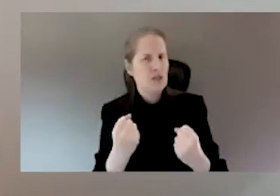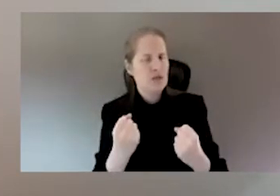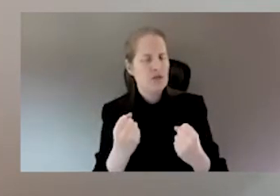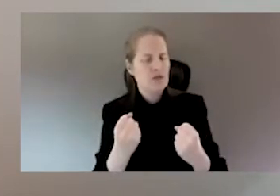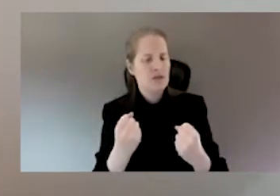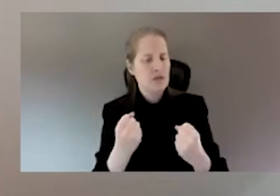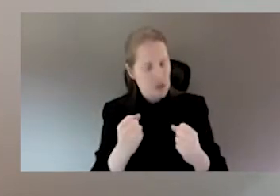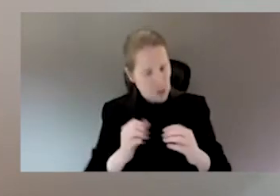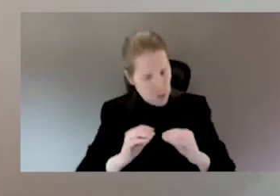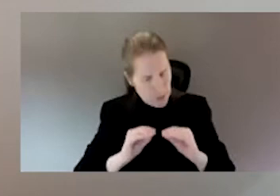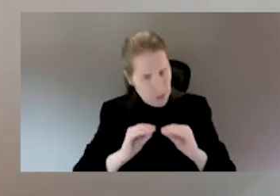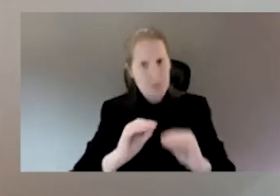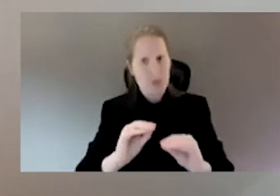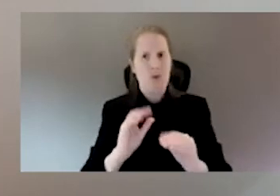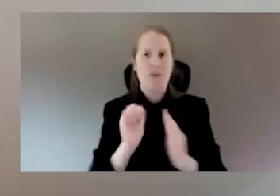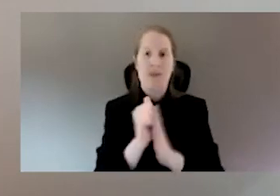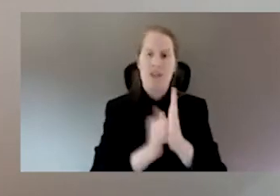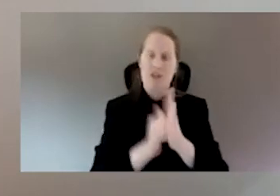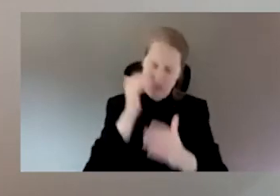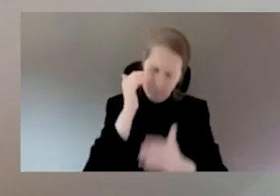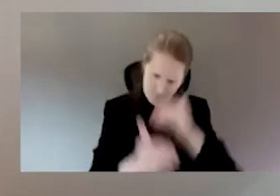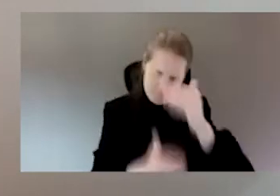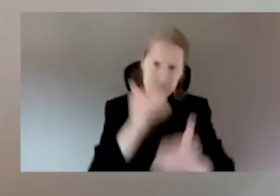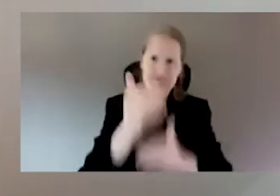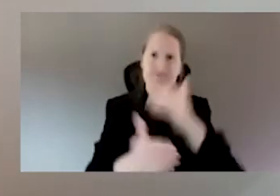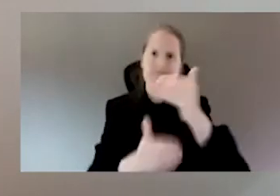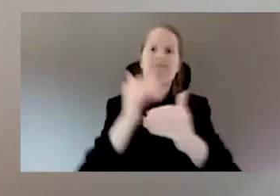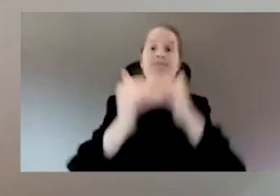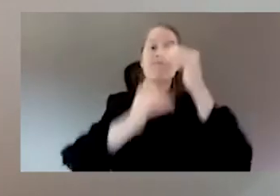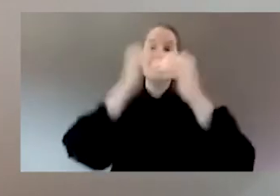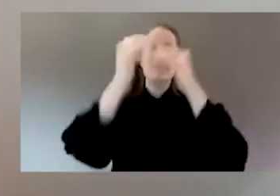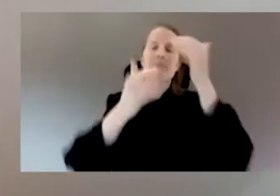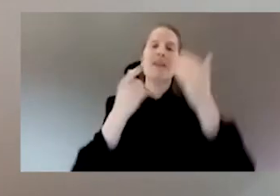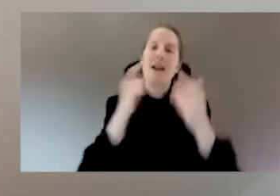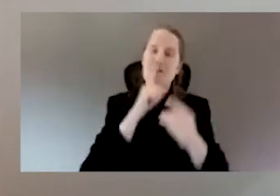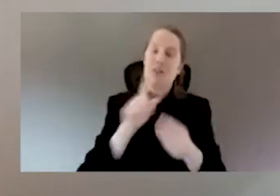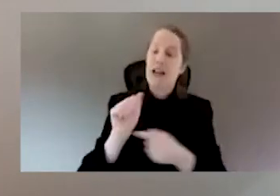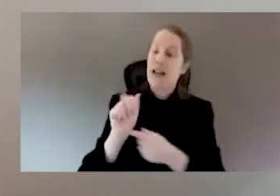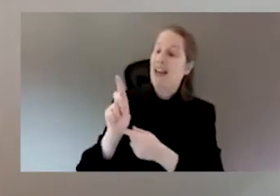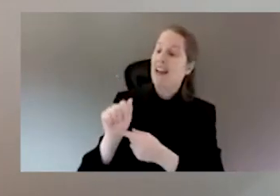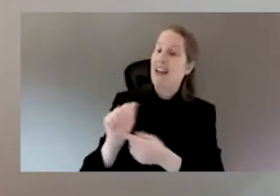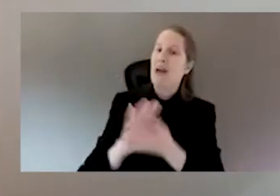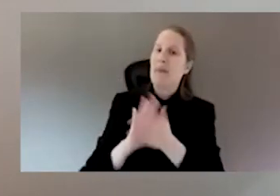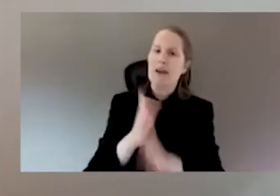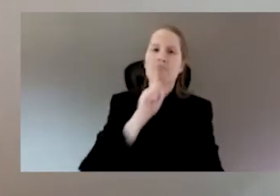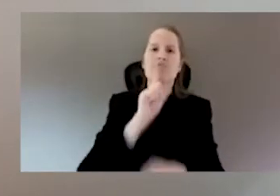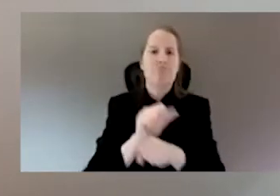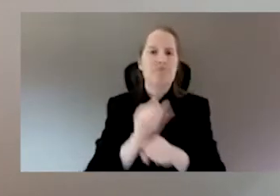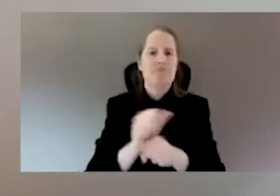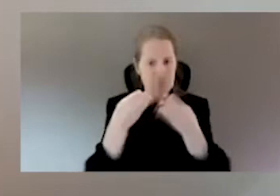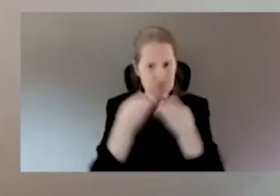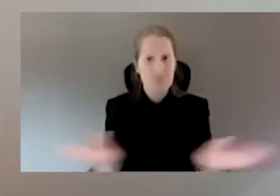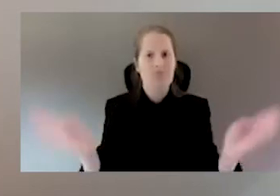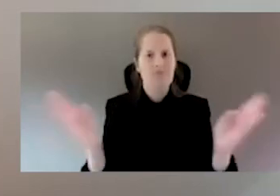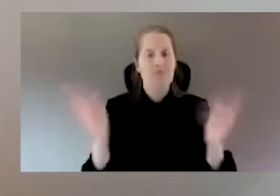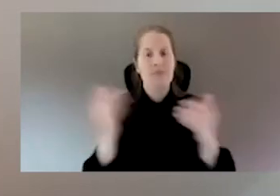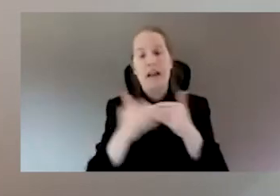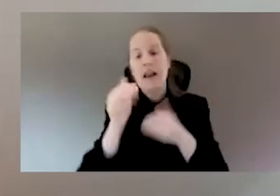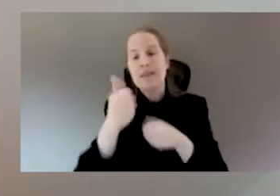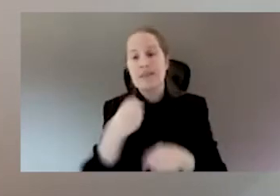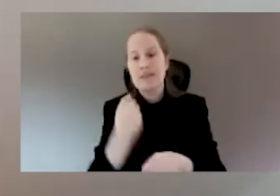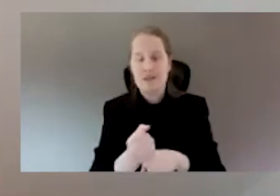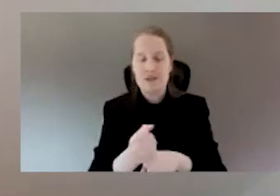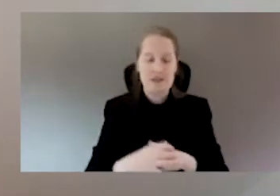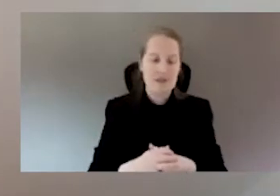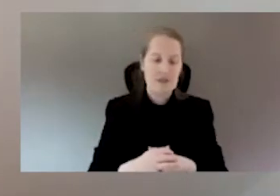agenda forward and to realize the vision of the ADA in the next decade. I also never thought